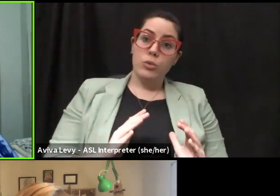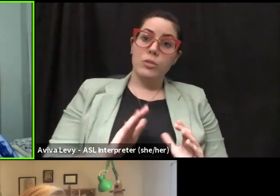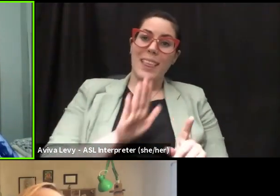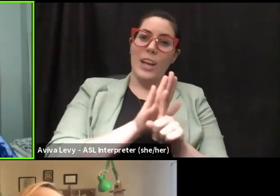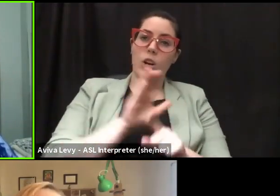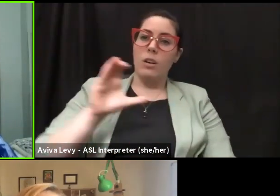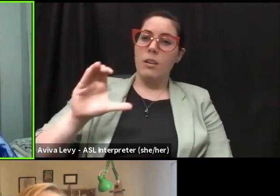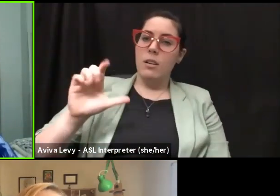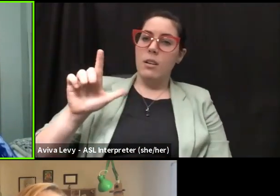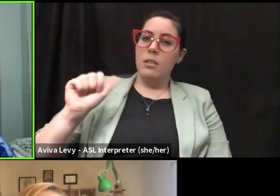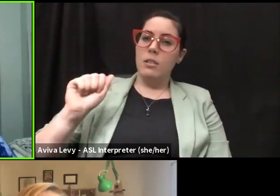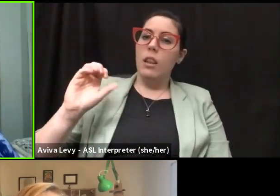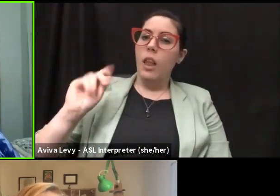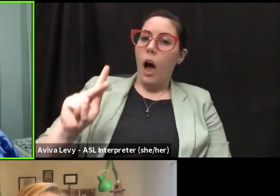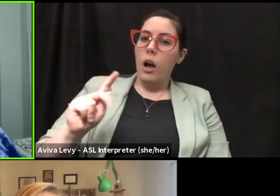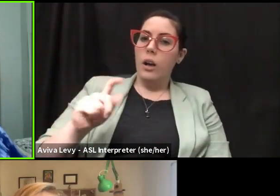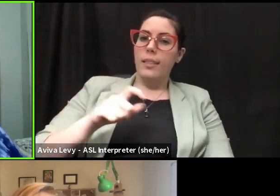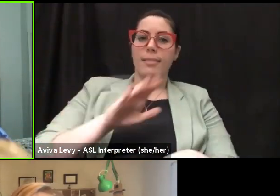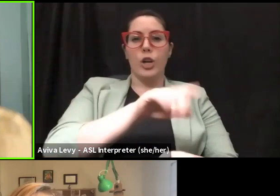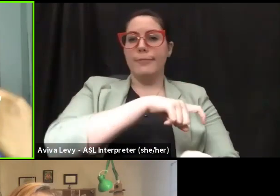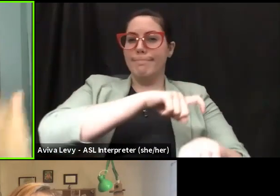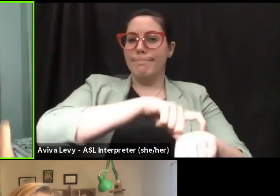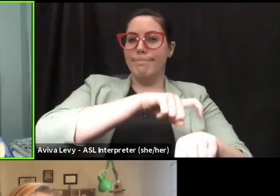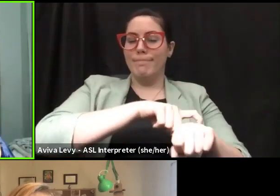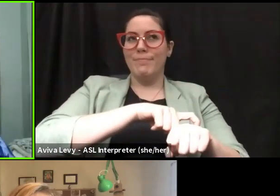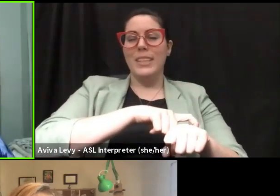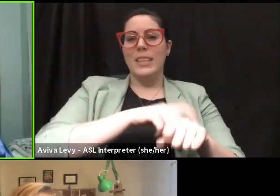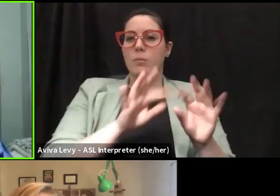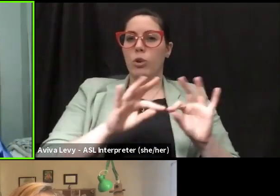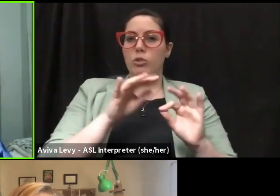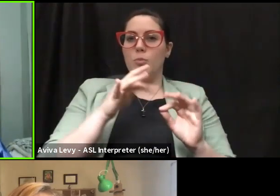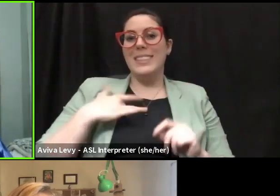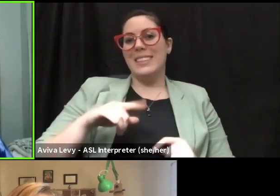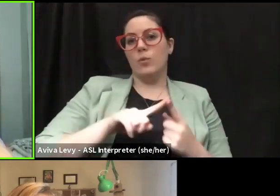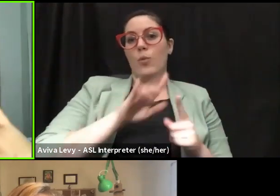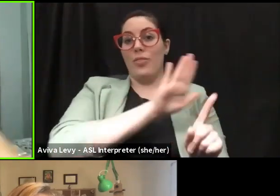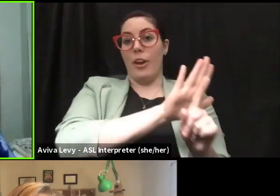clocks. And I say that because when we get back into a